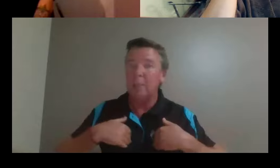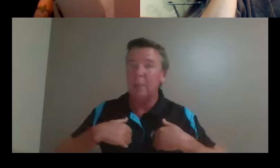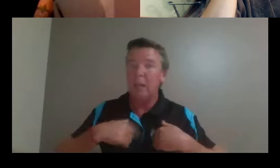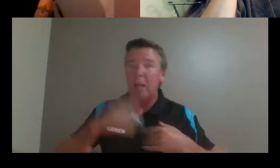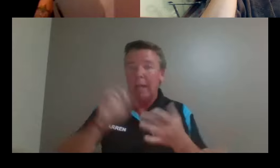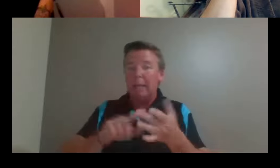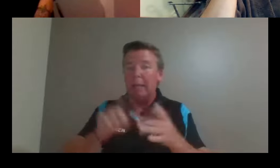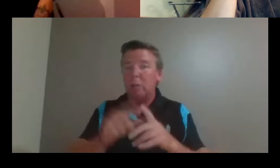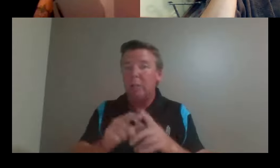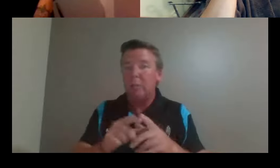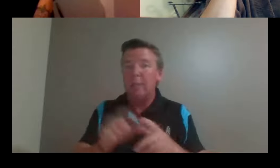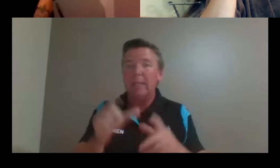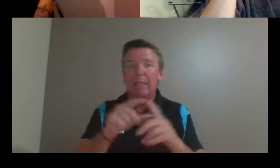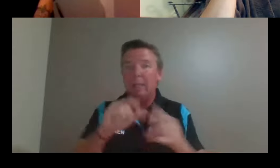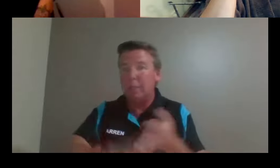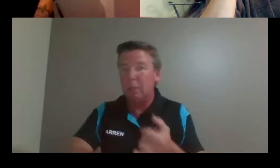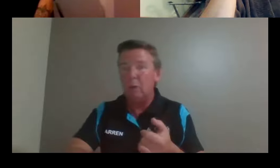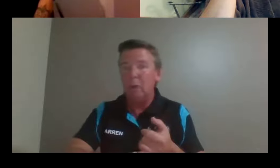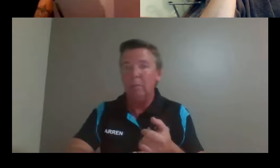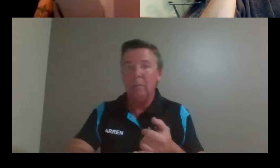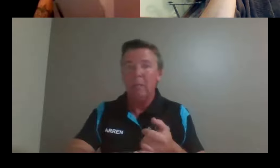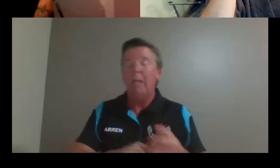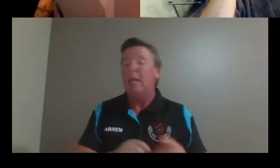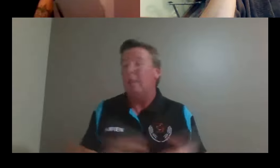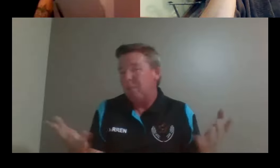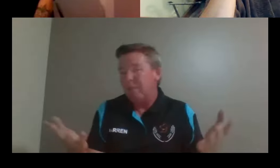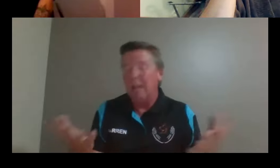autism, intellectual disability, Down syndrome,